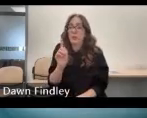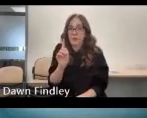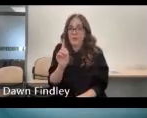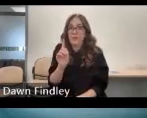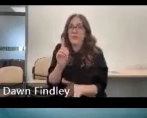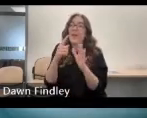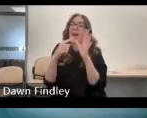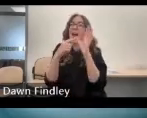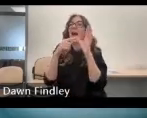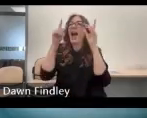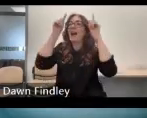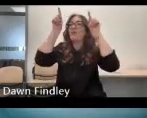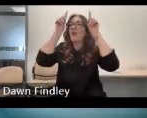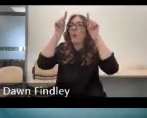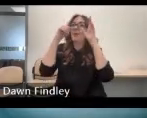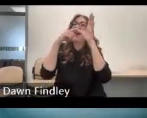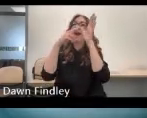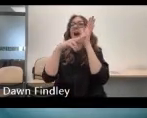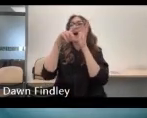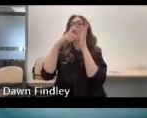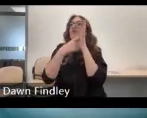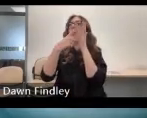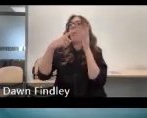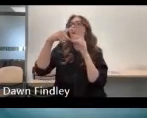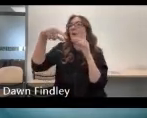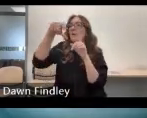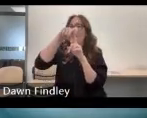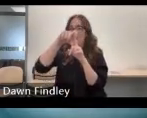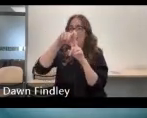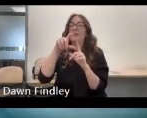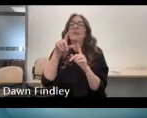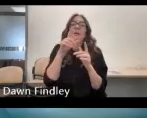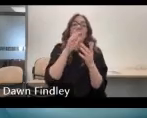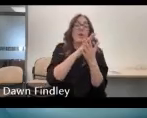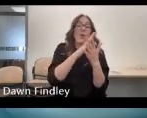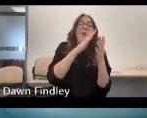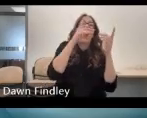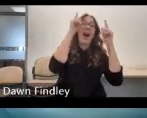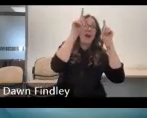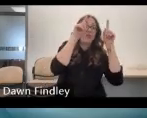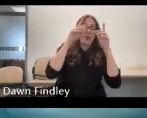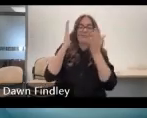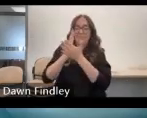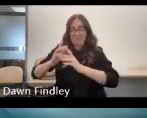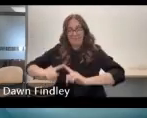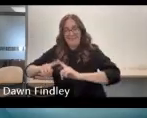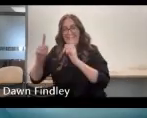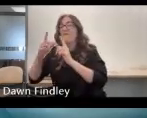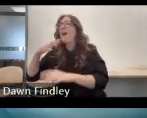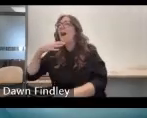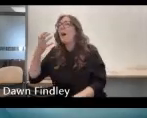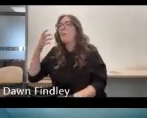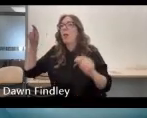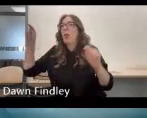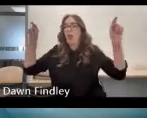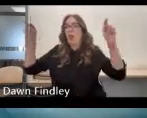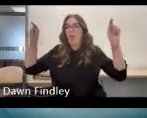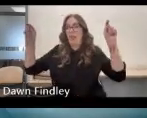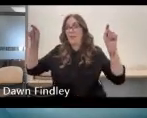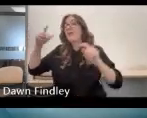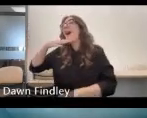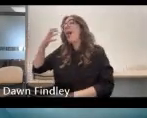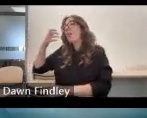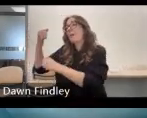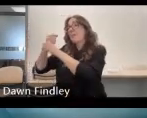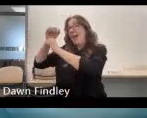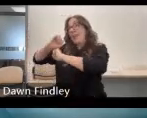Android. So Android is going to be very different to Apple. The reason being, Apple make their own phones,